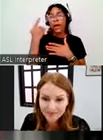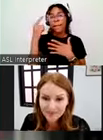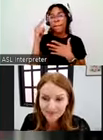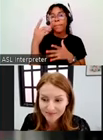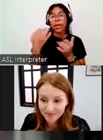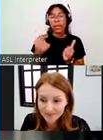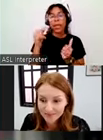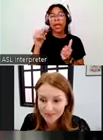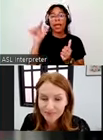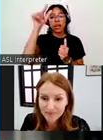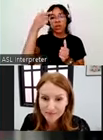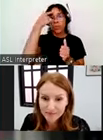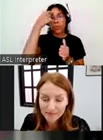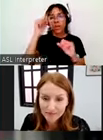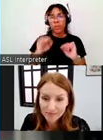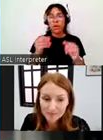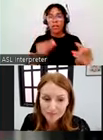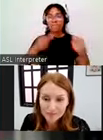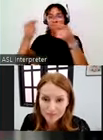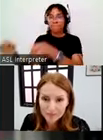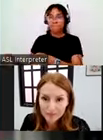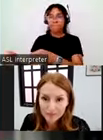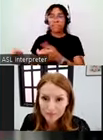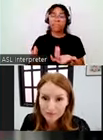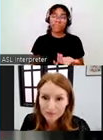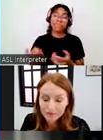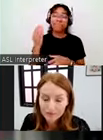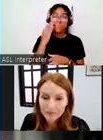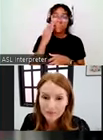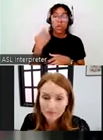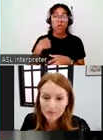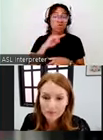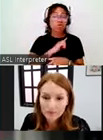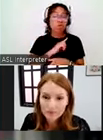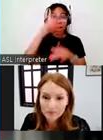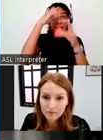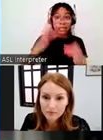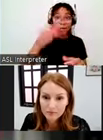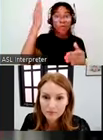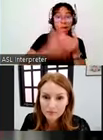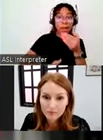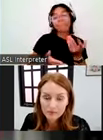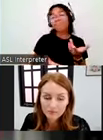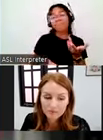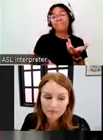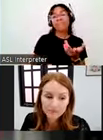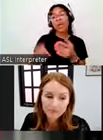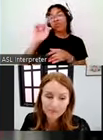report in 2 years. But ultimately, DOE is not the decision maker, implementer. Puerto Rico and energy stakeholders there